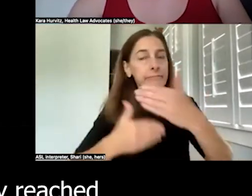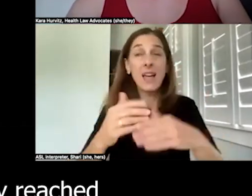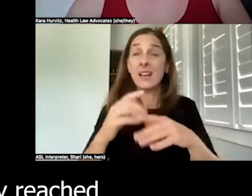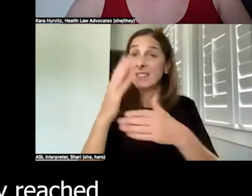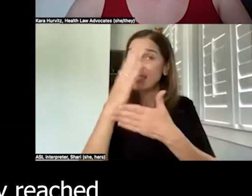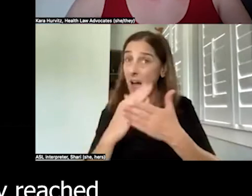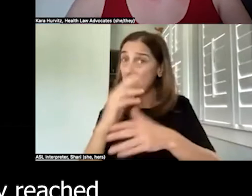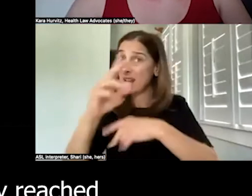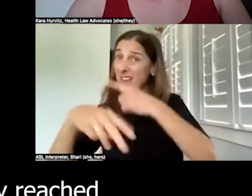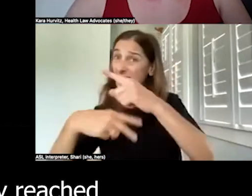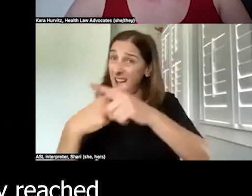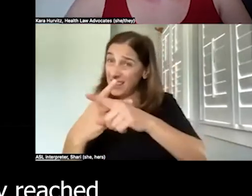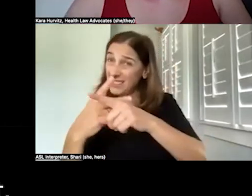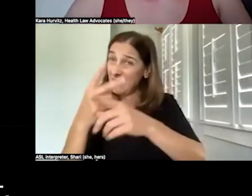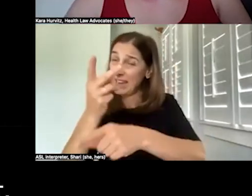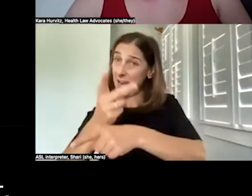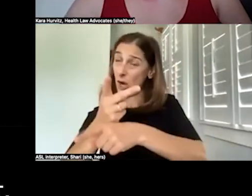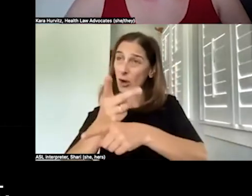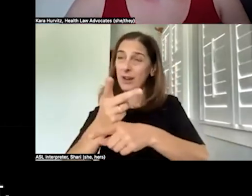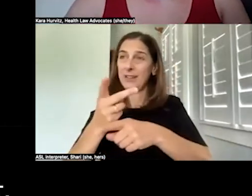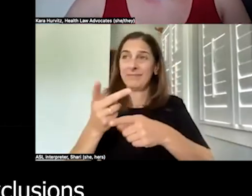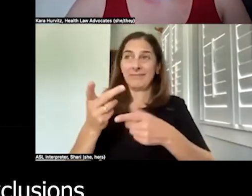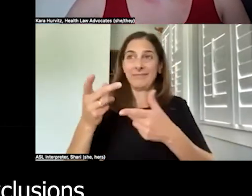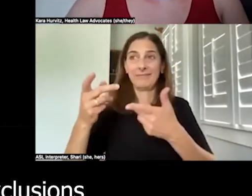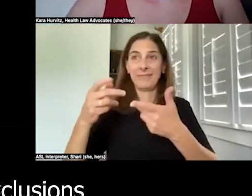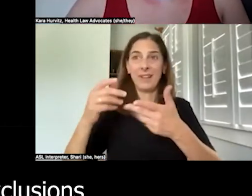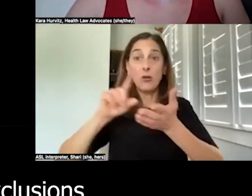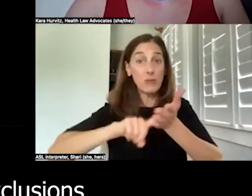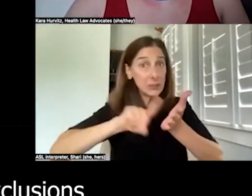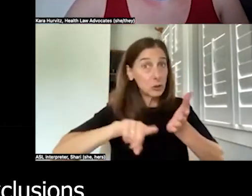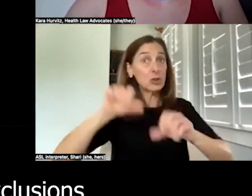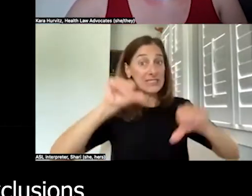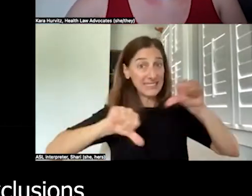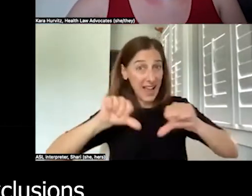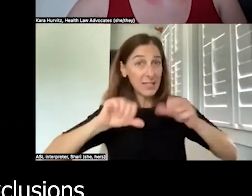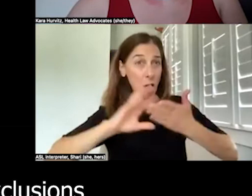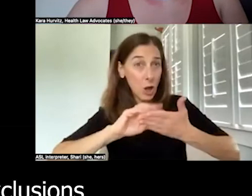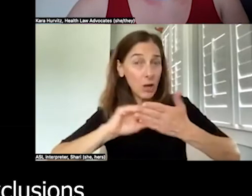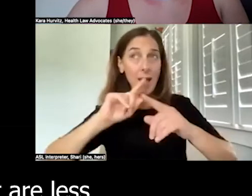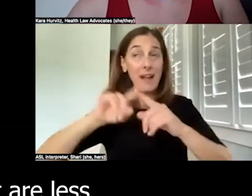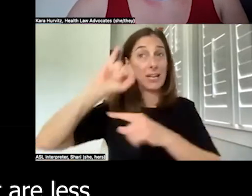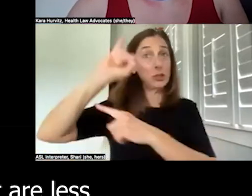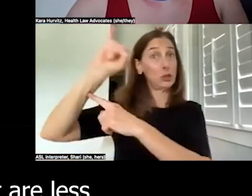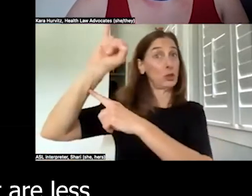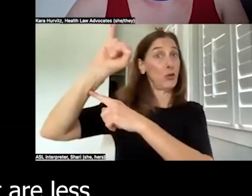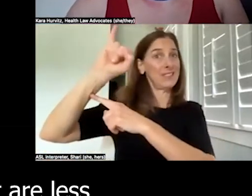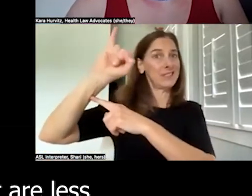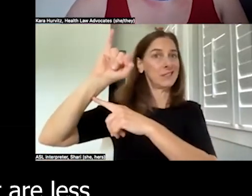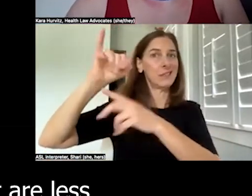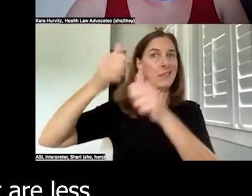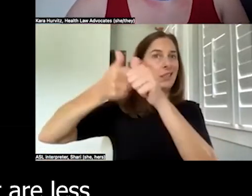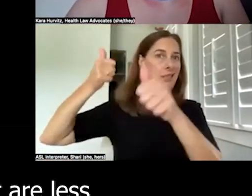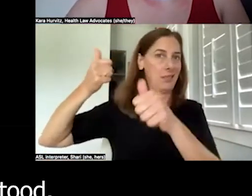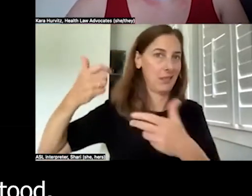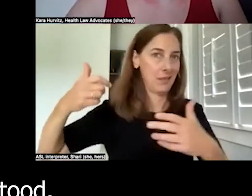hasn't really fully reached insurance entities yet, and there are categorical exclusions for certain types of care